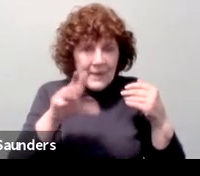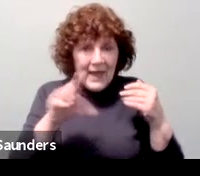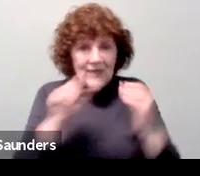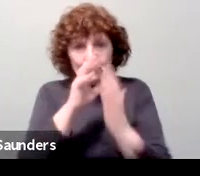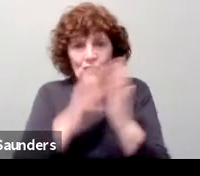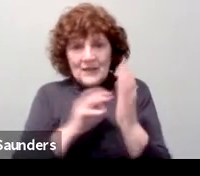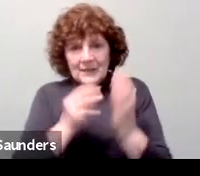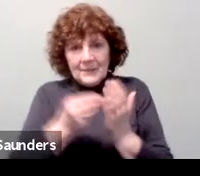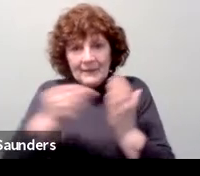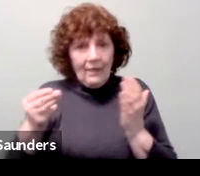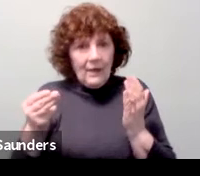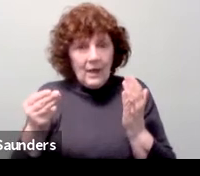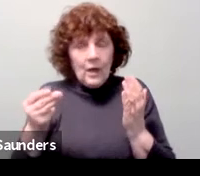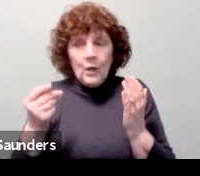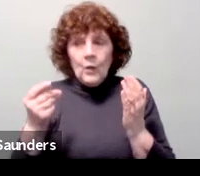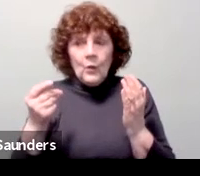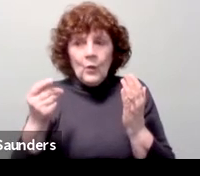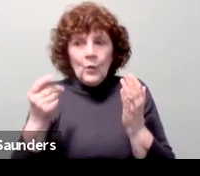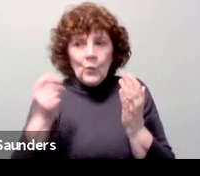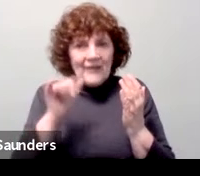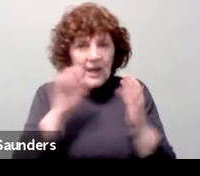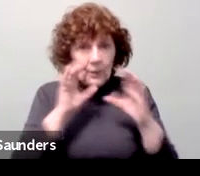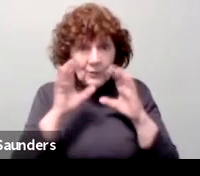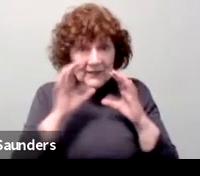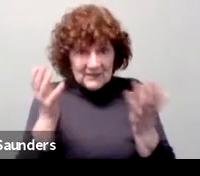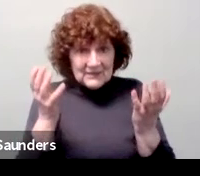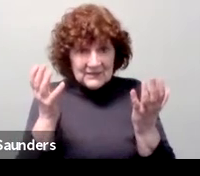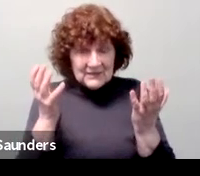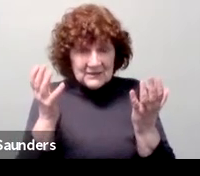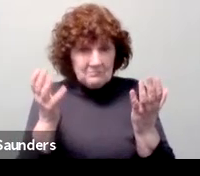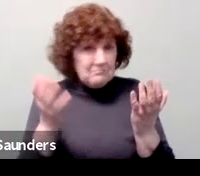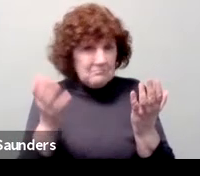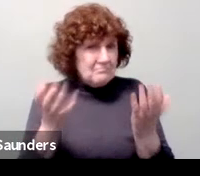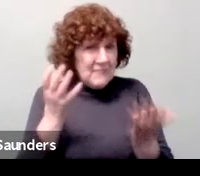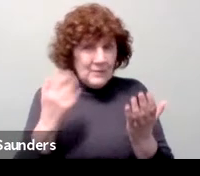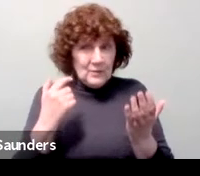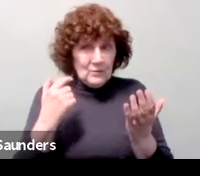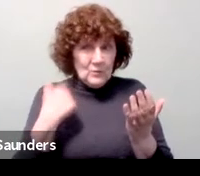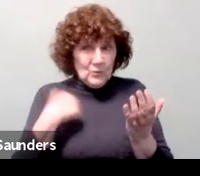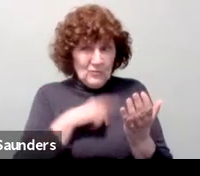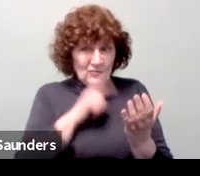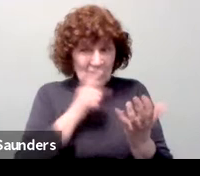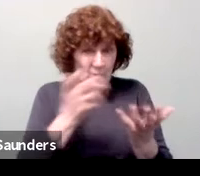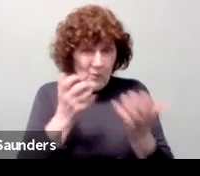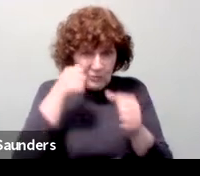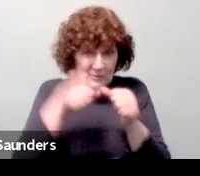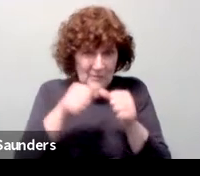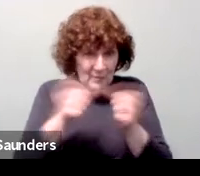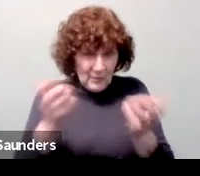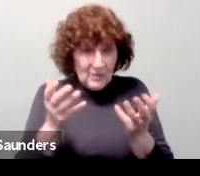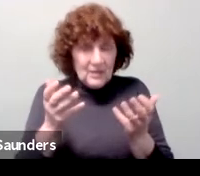Megillah and what it communicates, perhaps what we really ought to remember is that at the